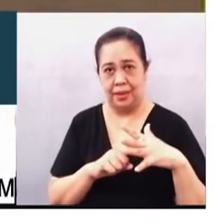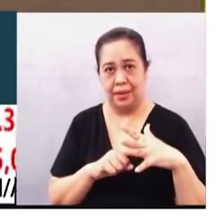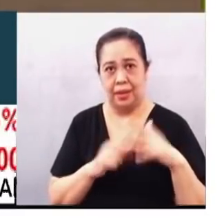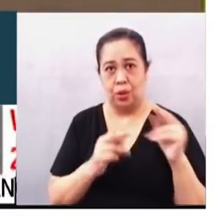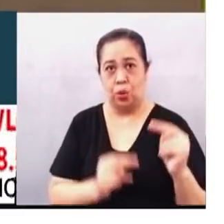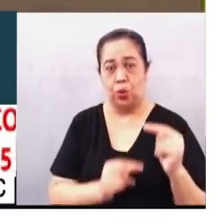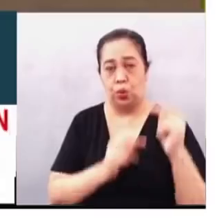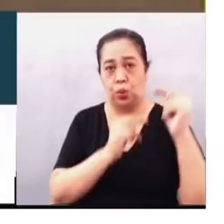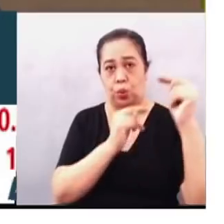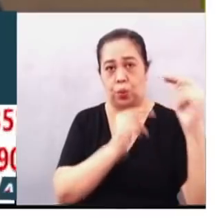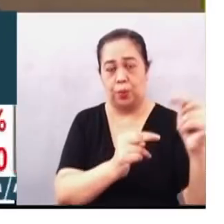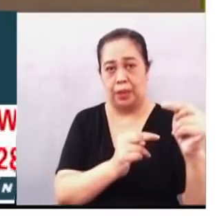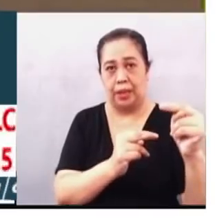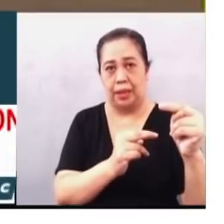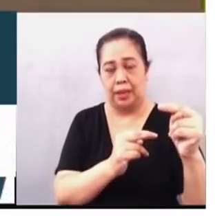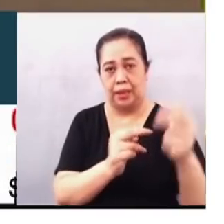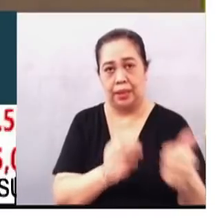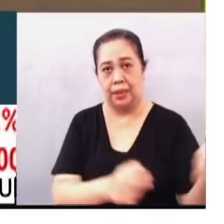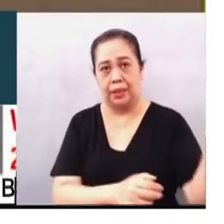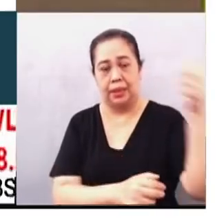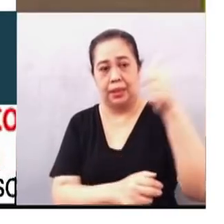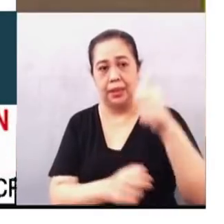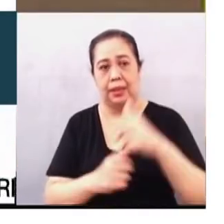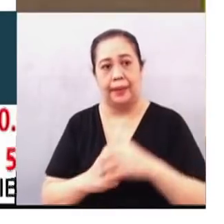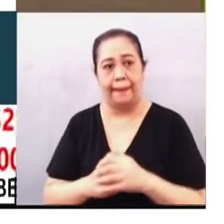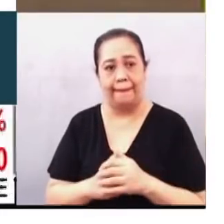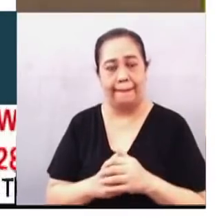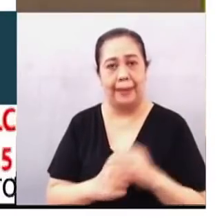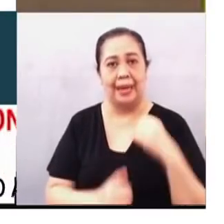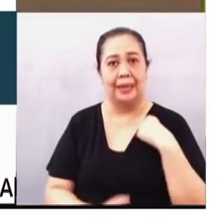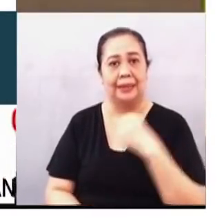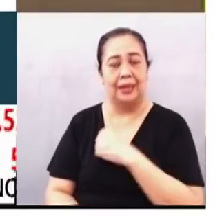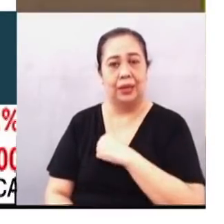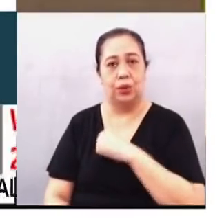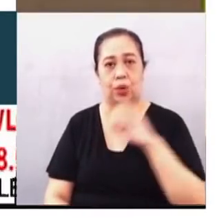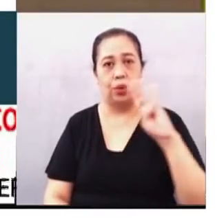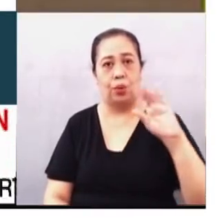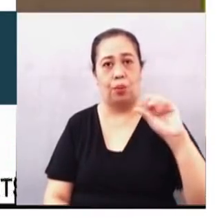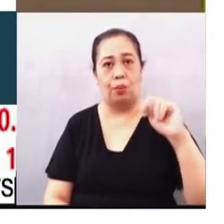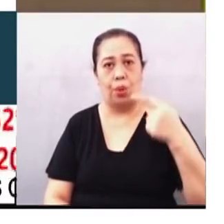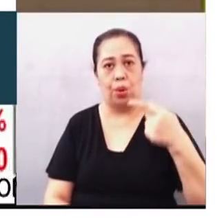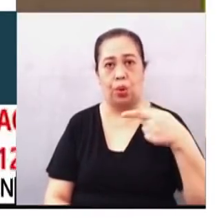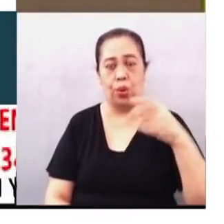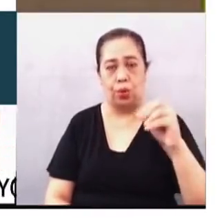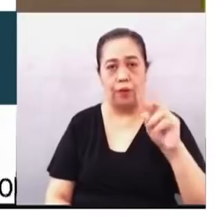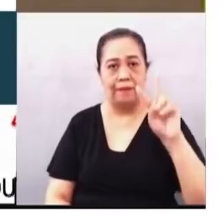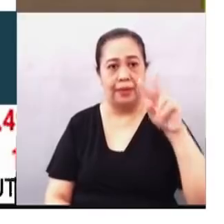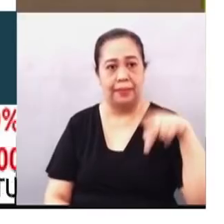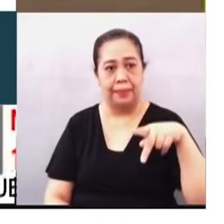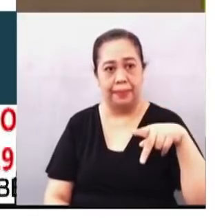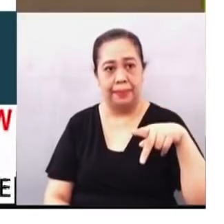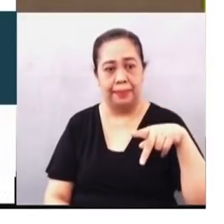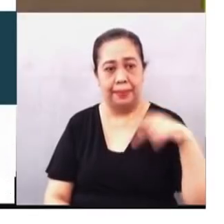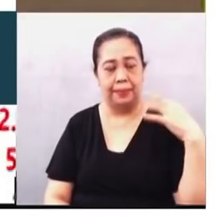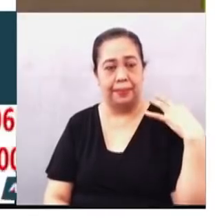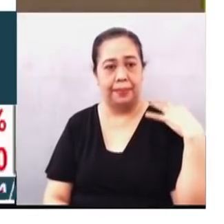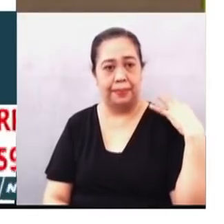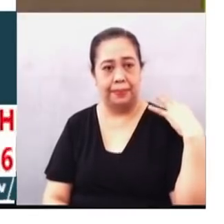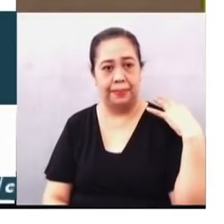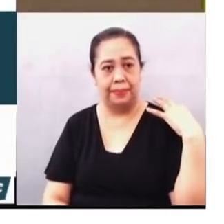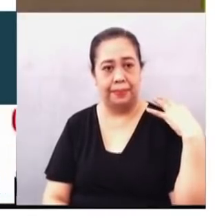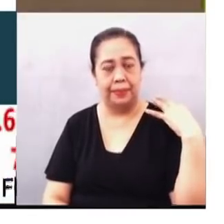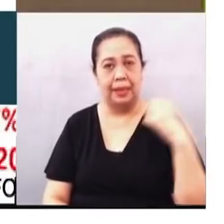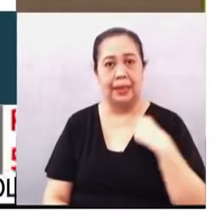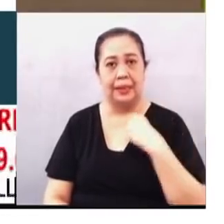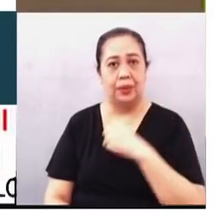nominated standard bearer was Senator Bongo, and the vice presidential candidate was Senator